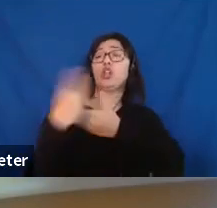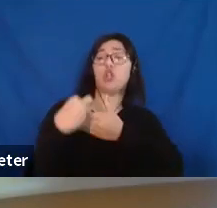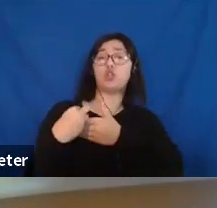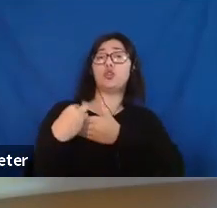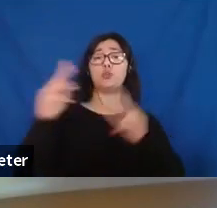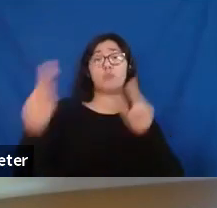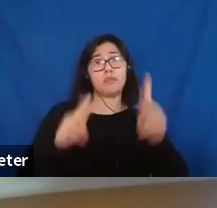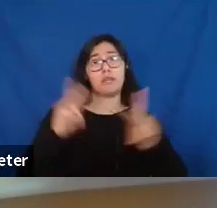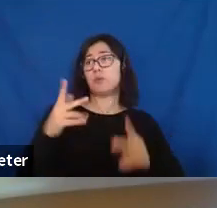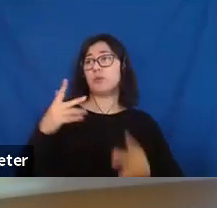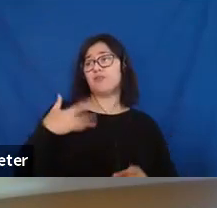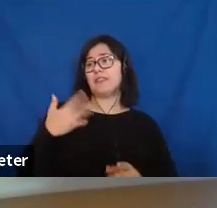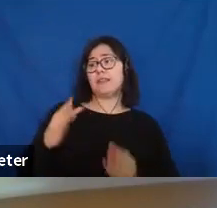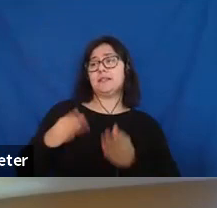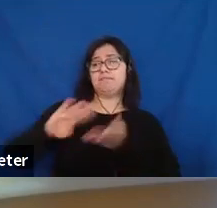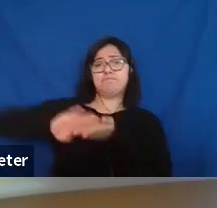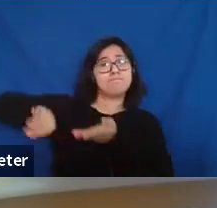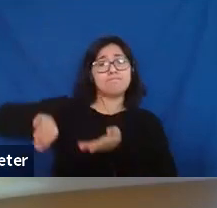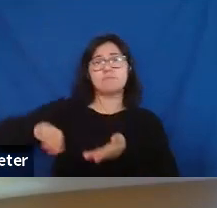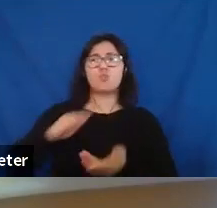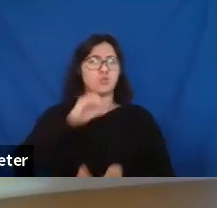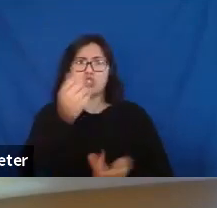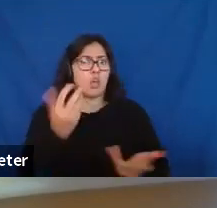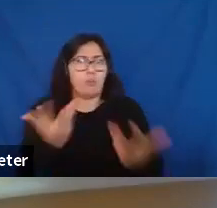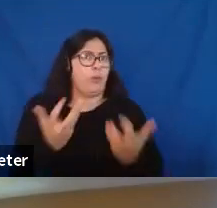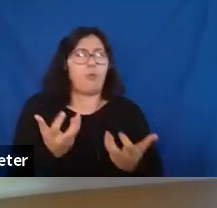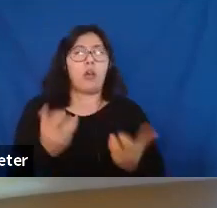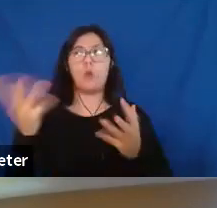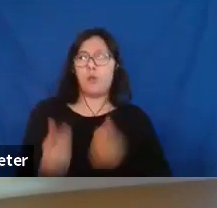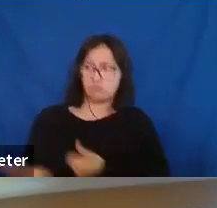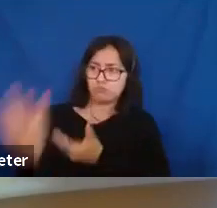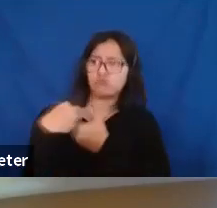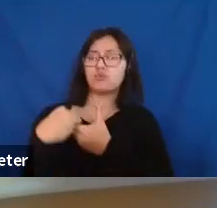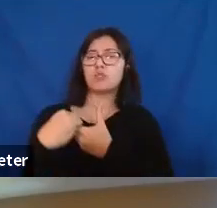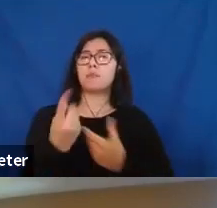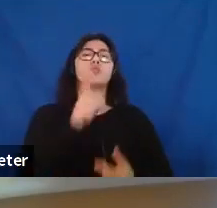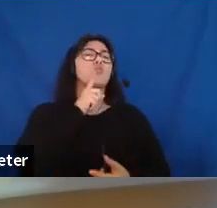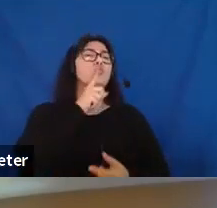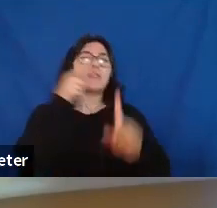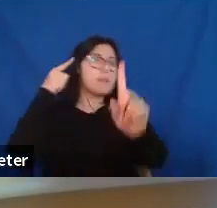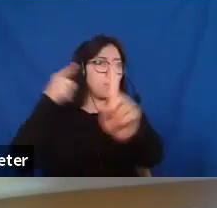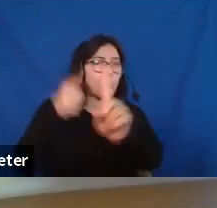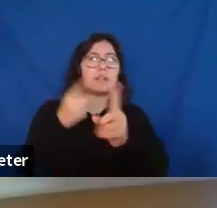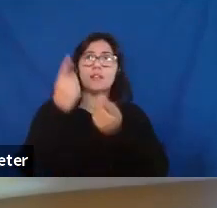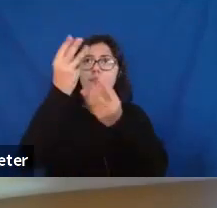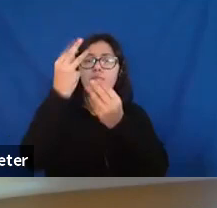felt any certain kind of way that, that was never our intention. It's just more about, hey, we gathering information, we trying to understand. And if we